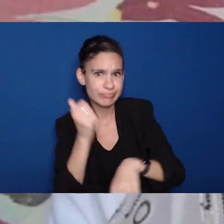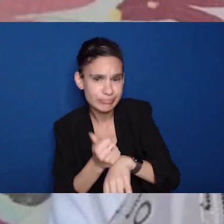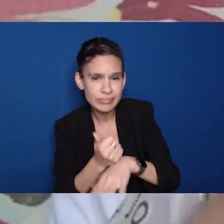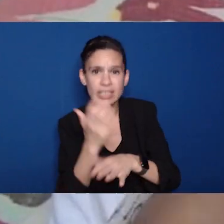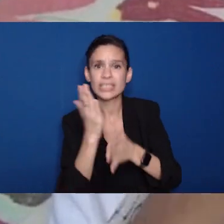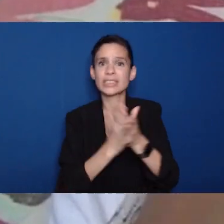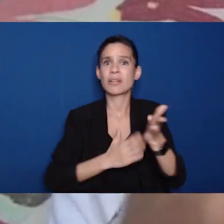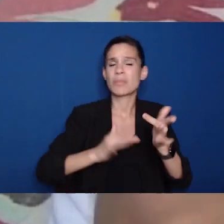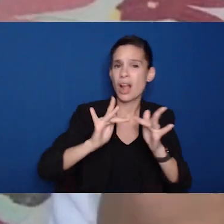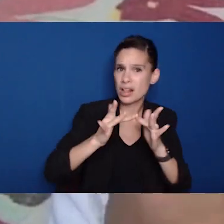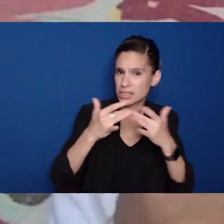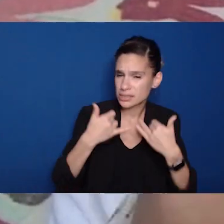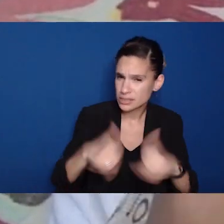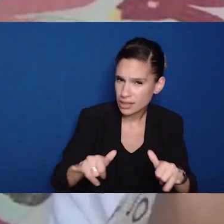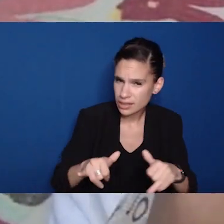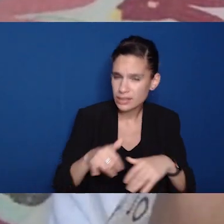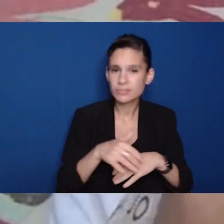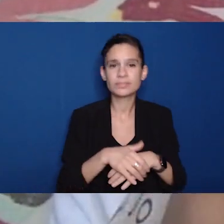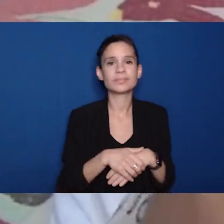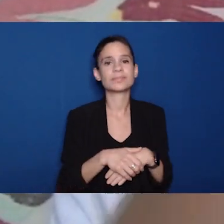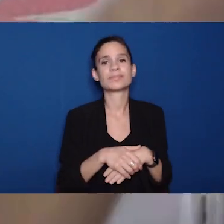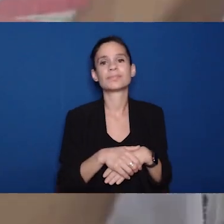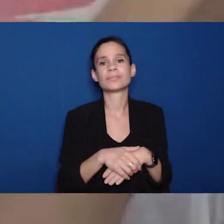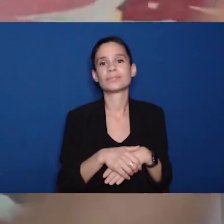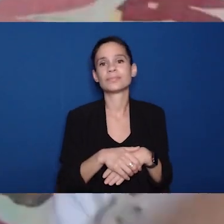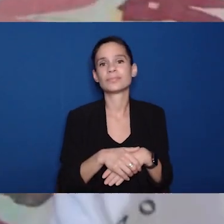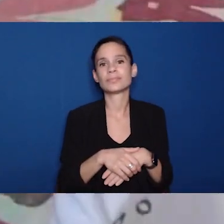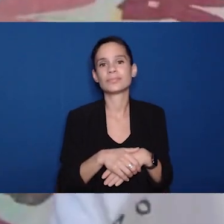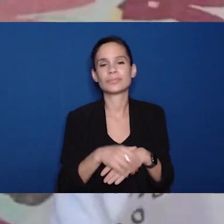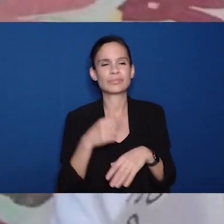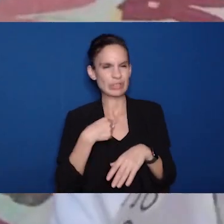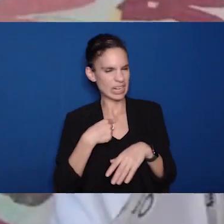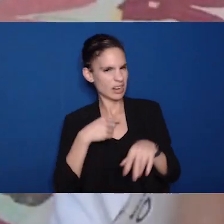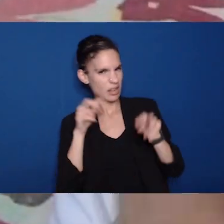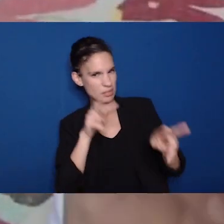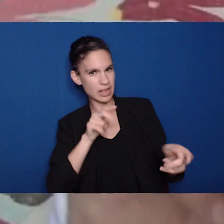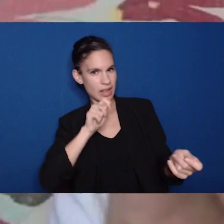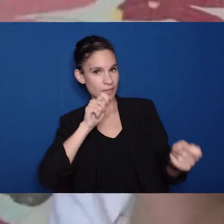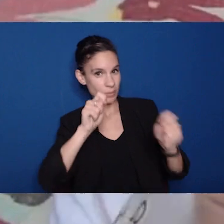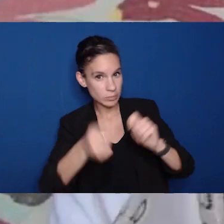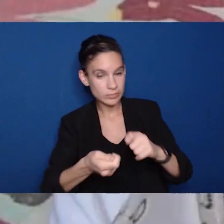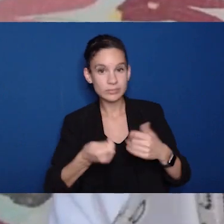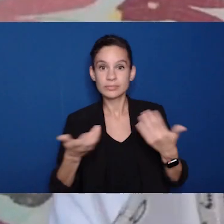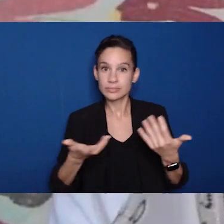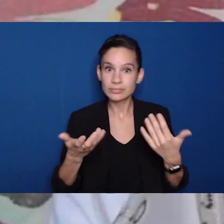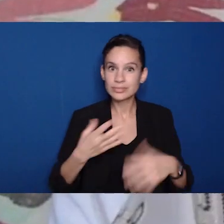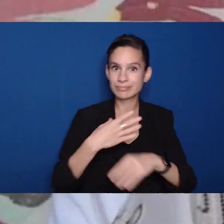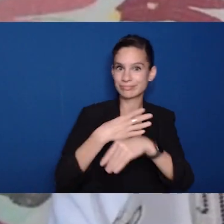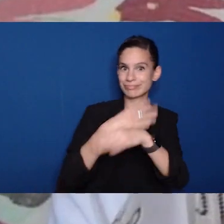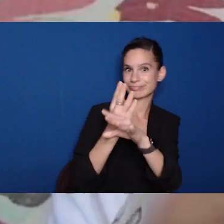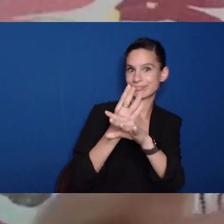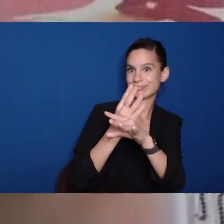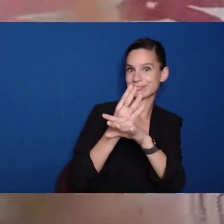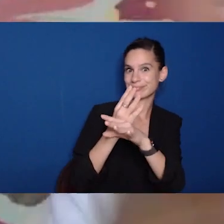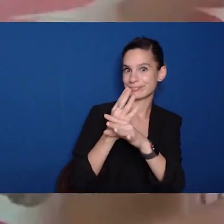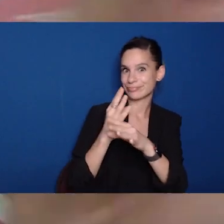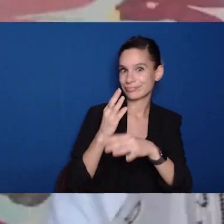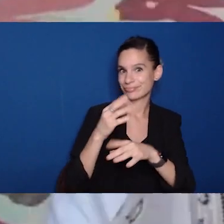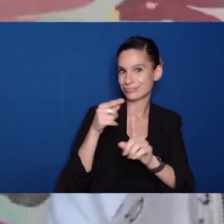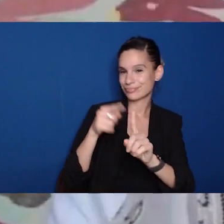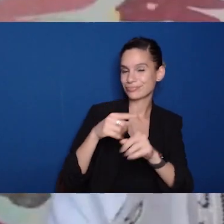is going to be, how do we, if you look at the evolution of video